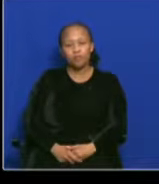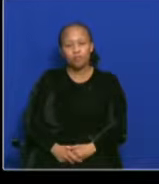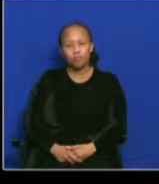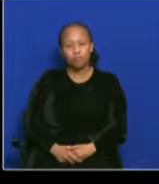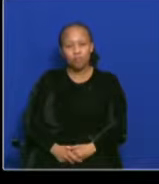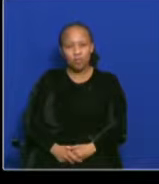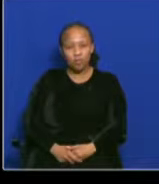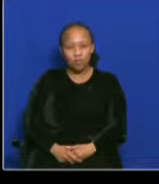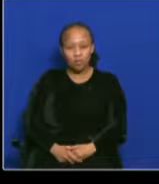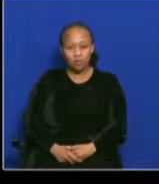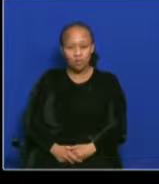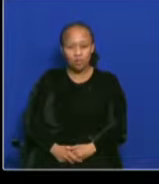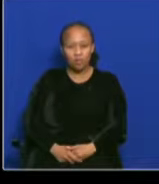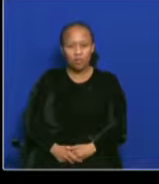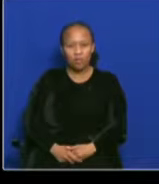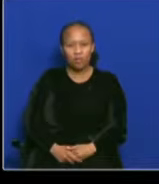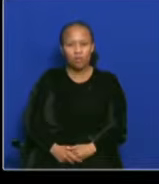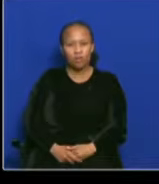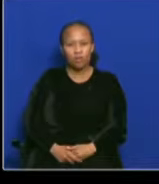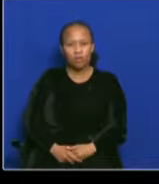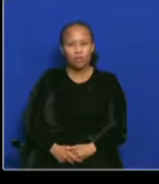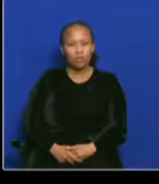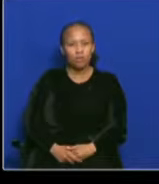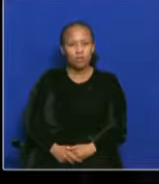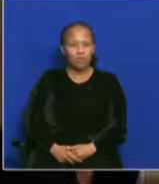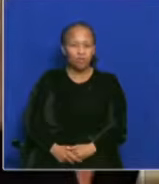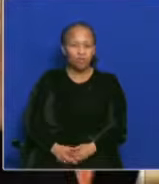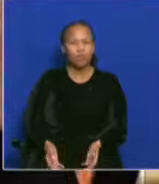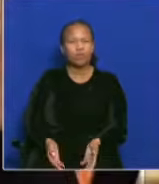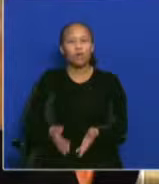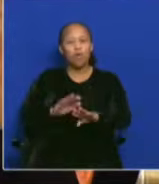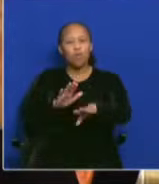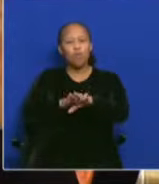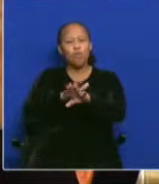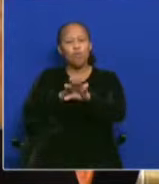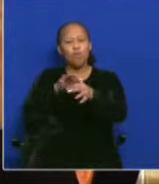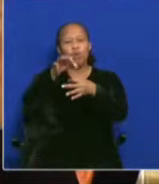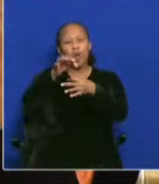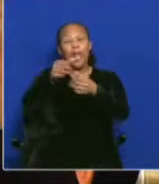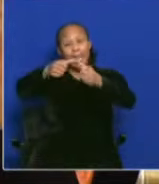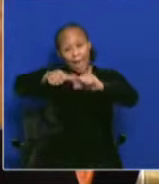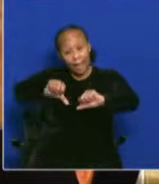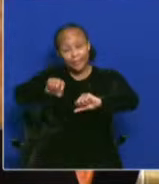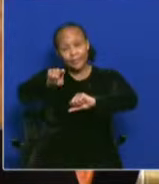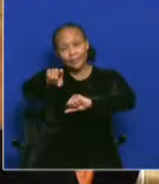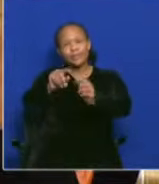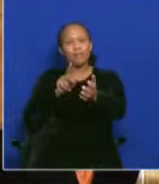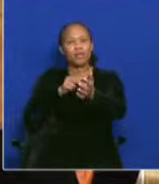If you look a little bit further down on the next page, 6244,